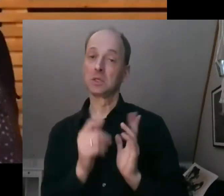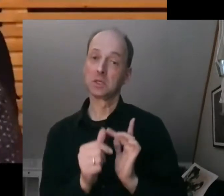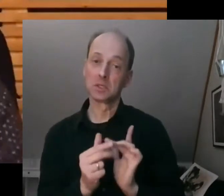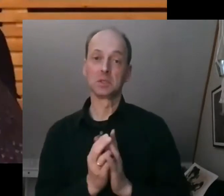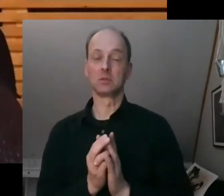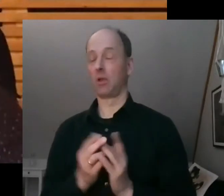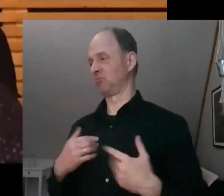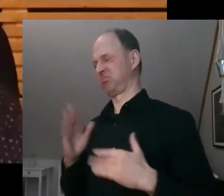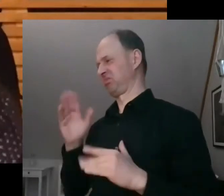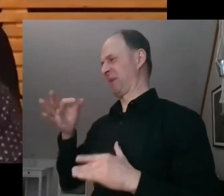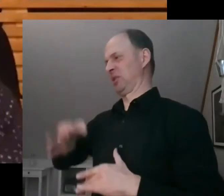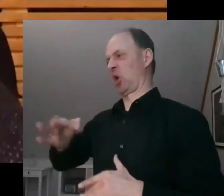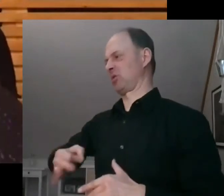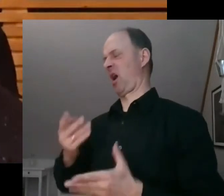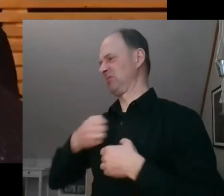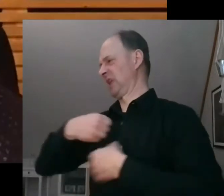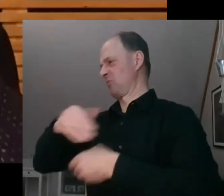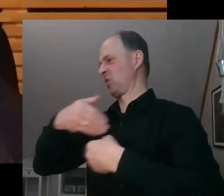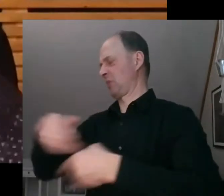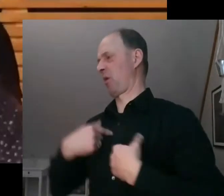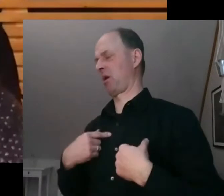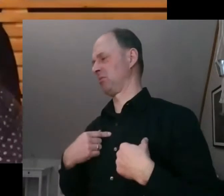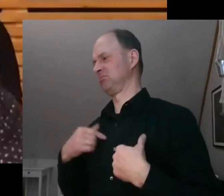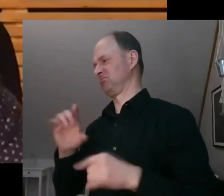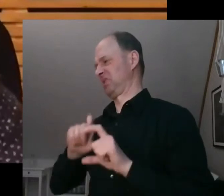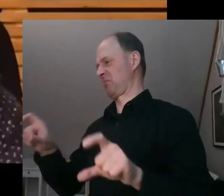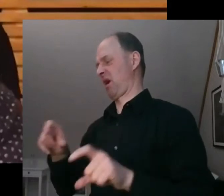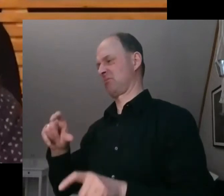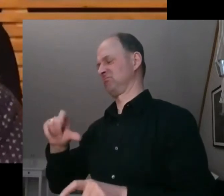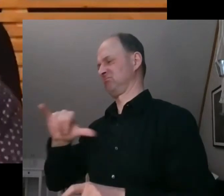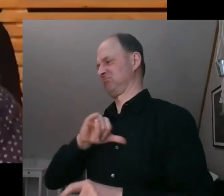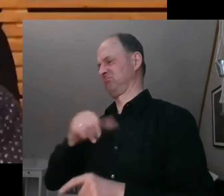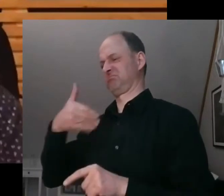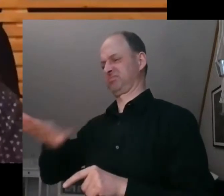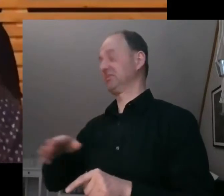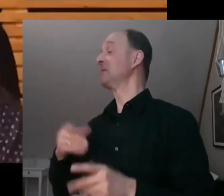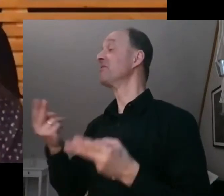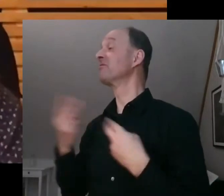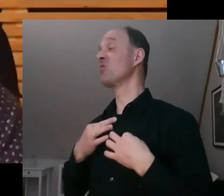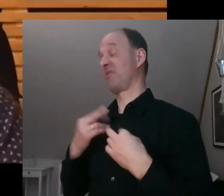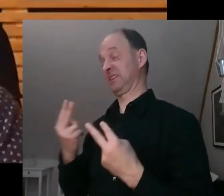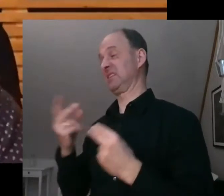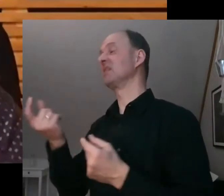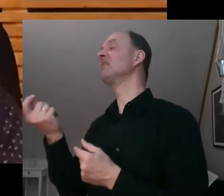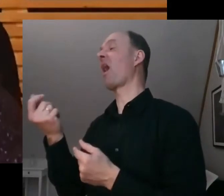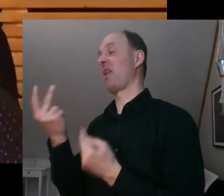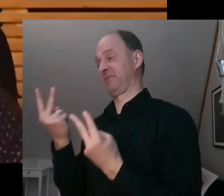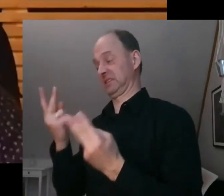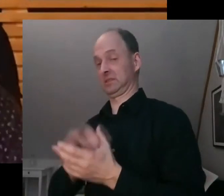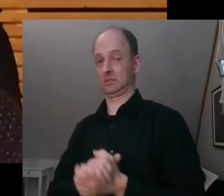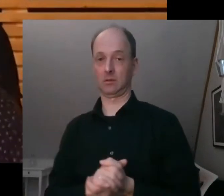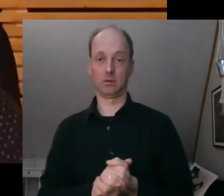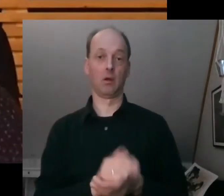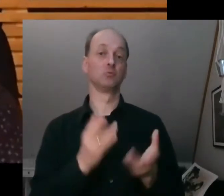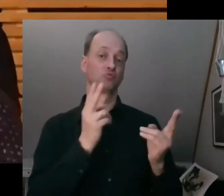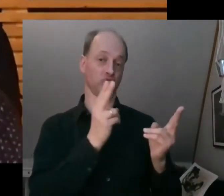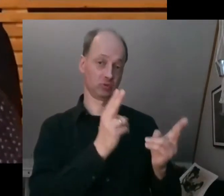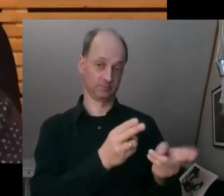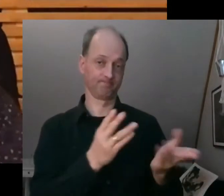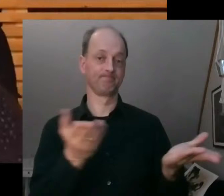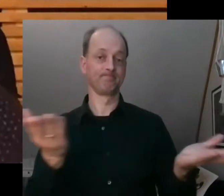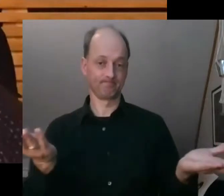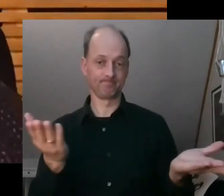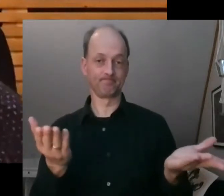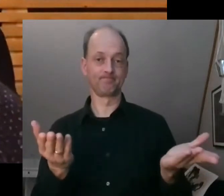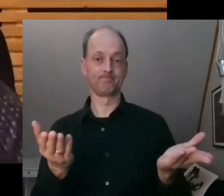say, okay, my daughter is also stressing me with this. But maybe a medium-sized company owner is interested in money, and if we want to create